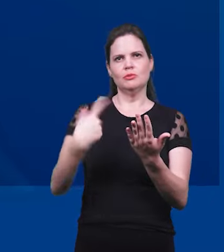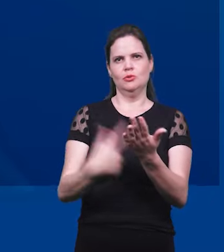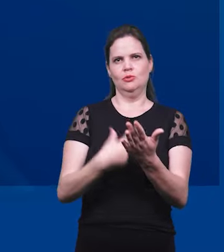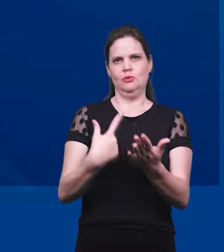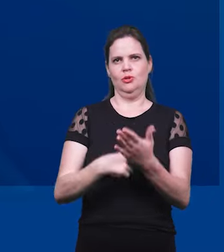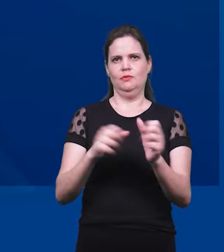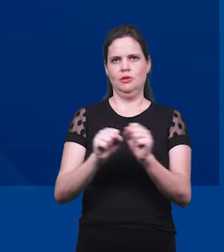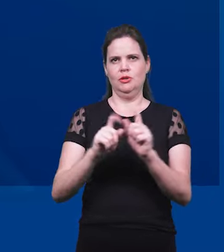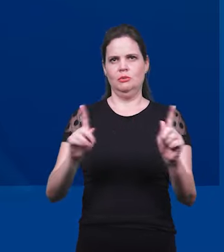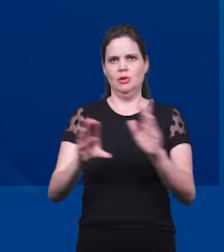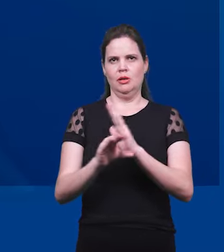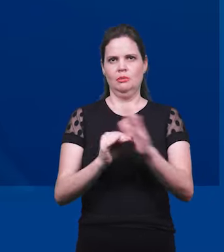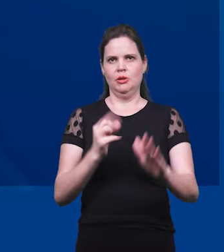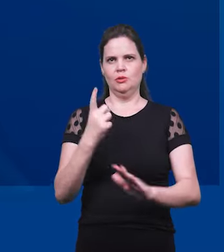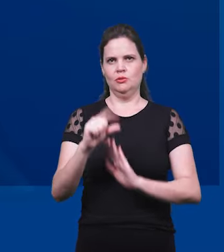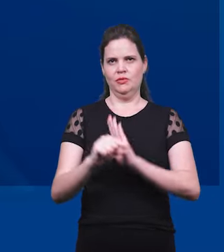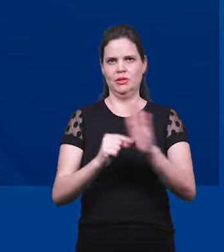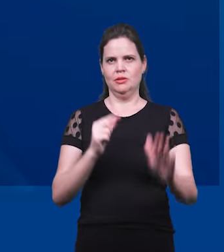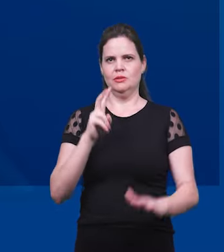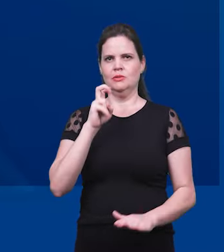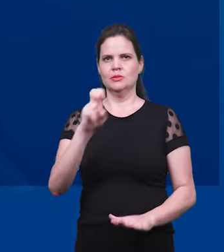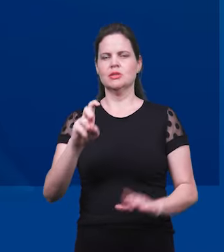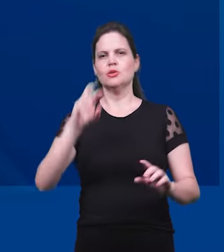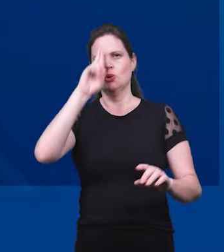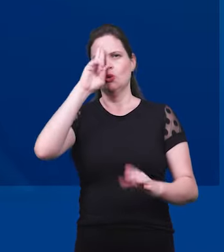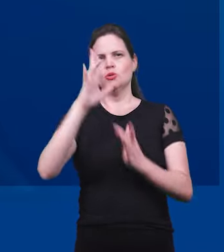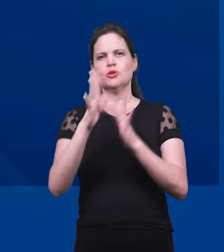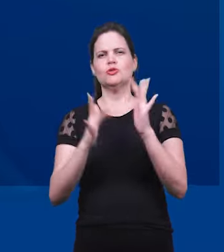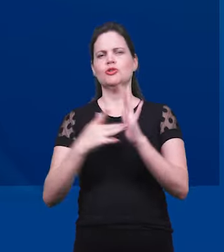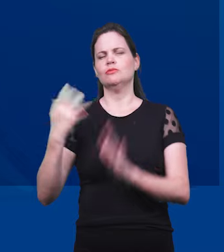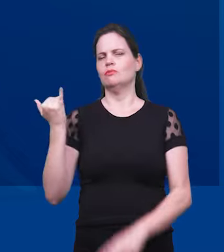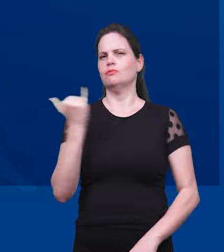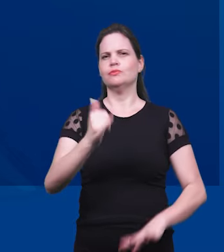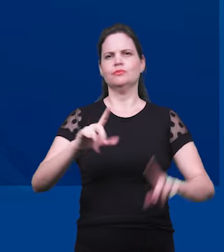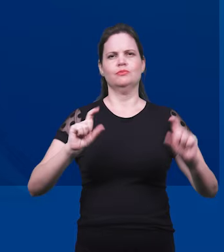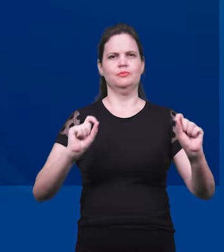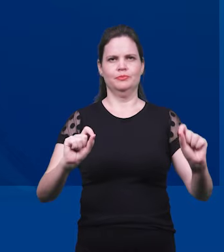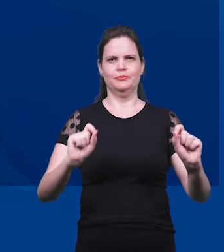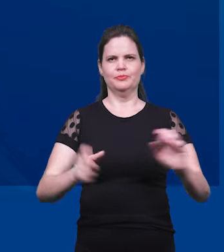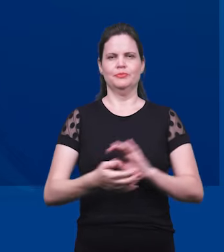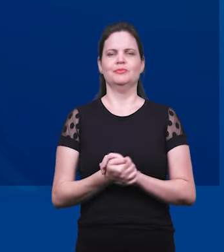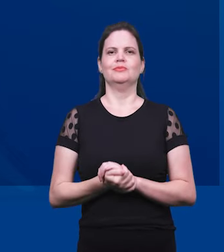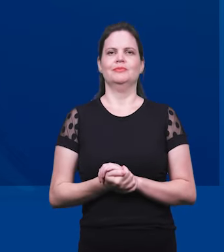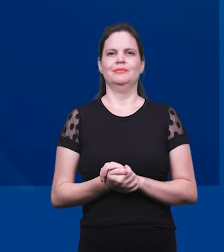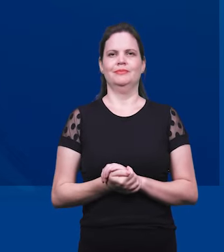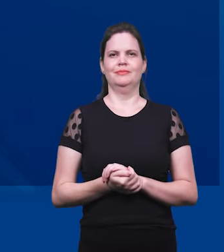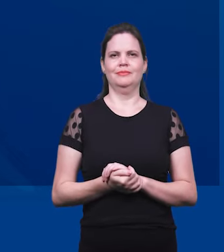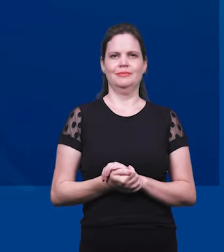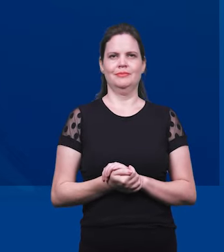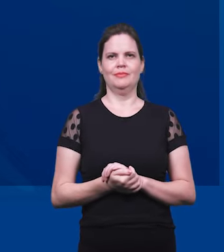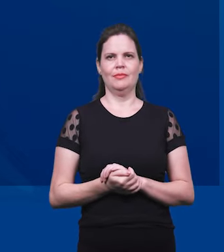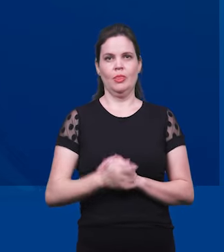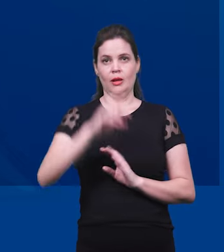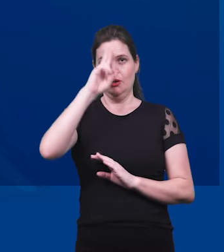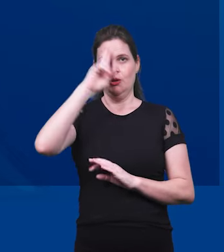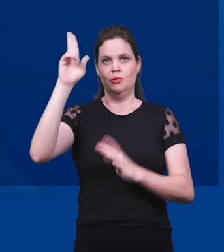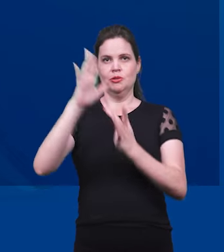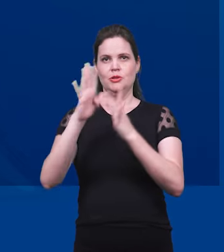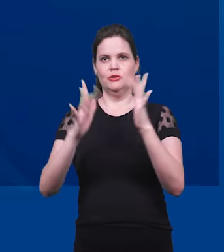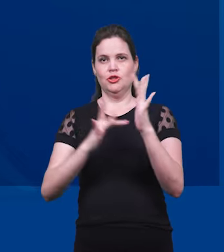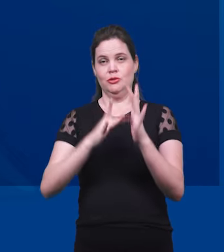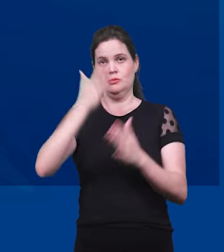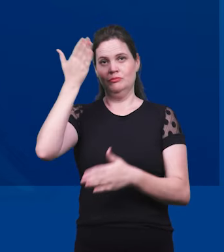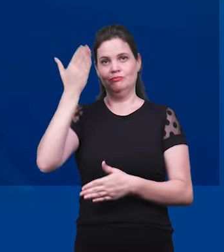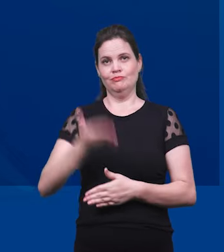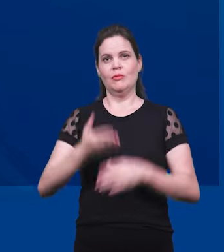of Revelations, chapter 1, verse 5, where the Lord Jesus said, and from Jesus Christ,